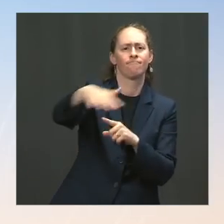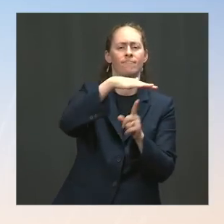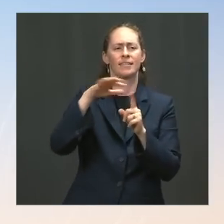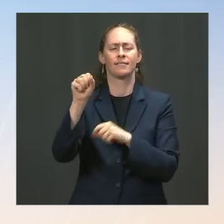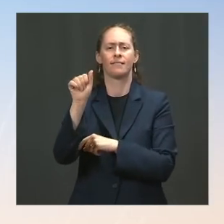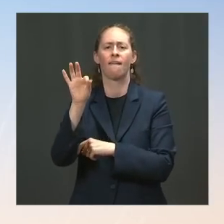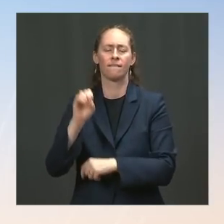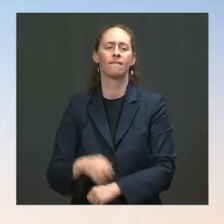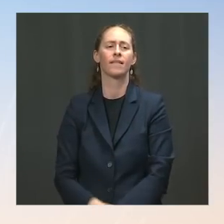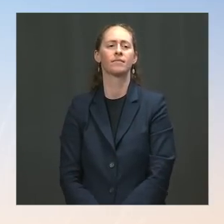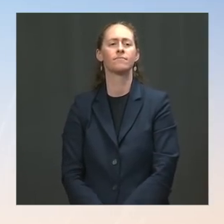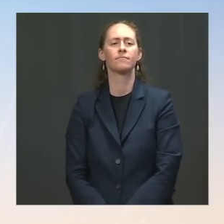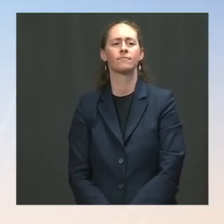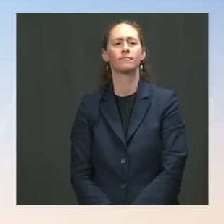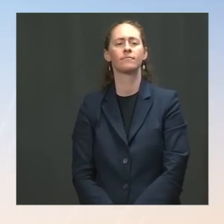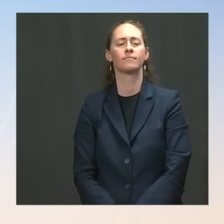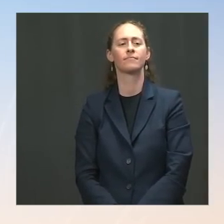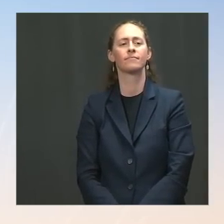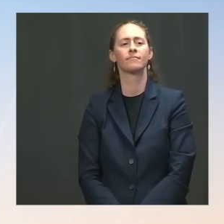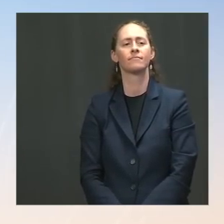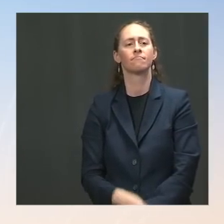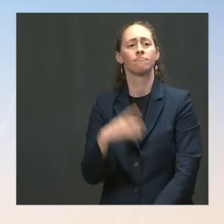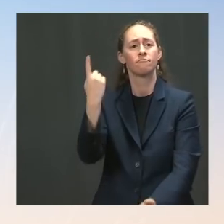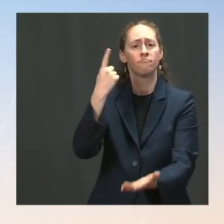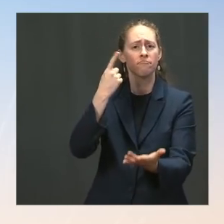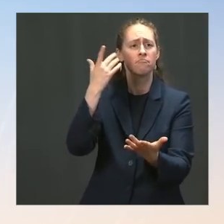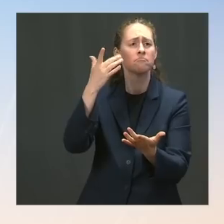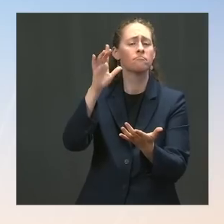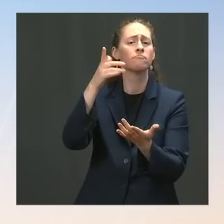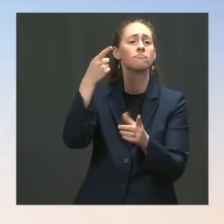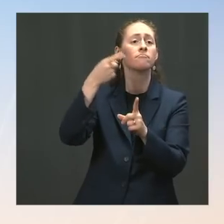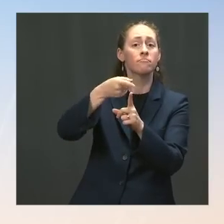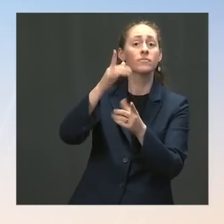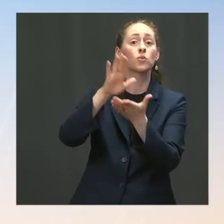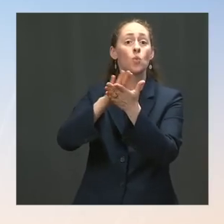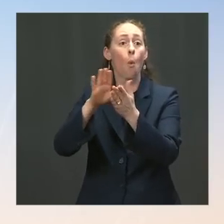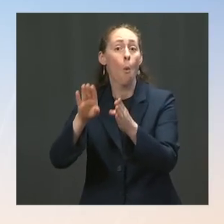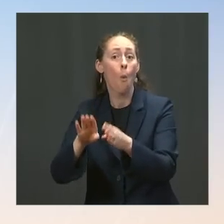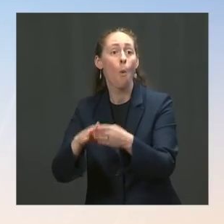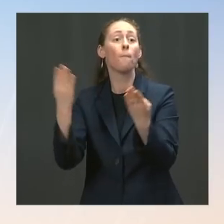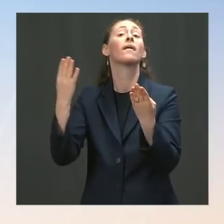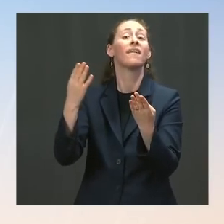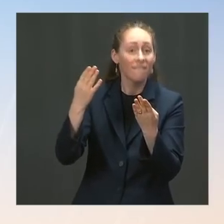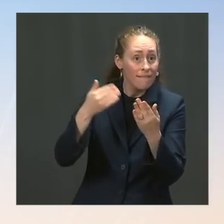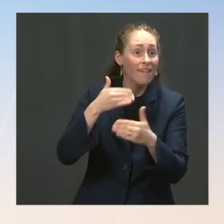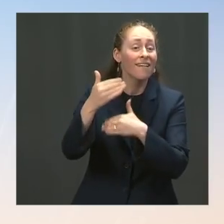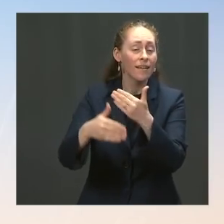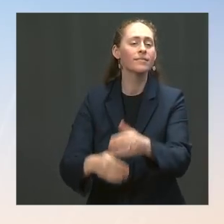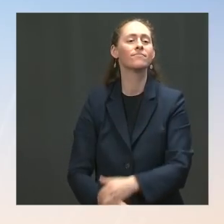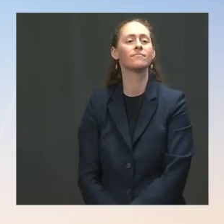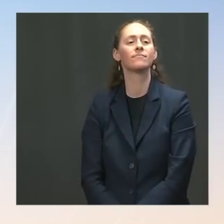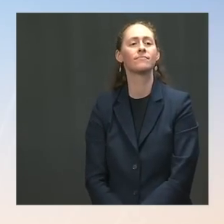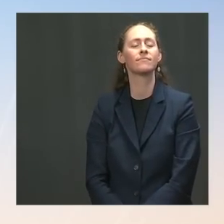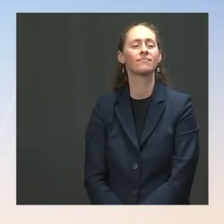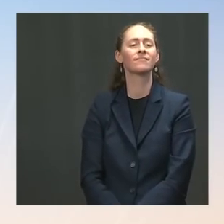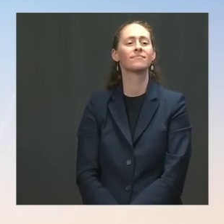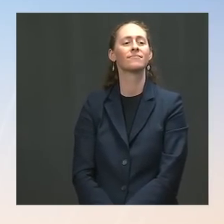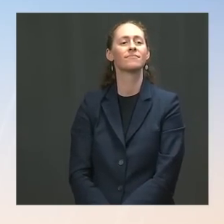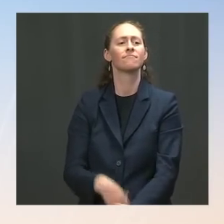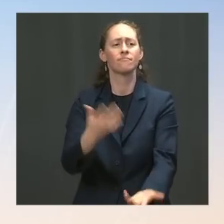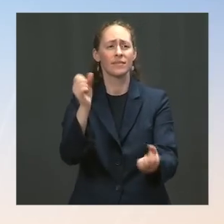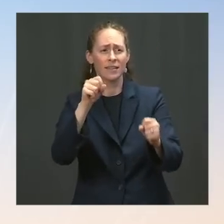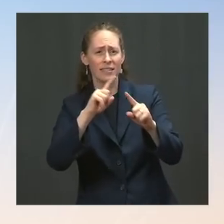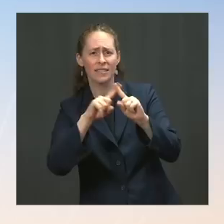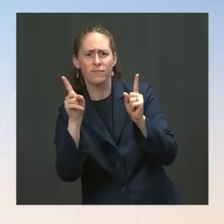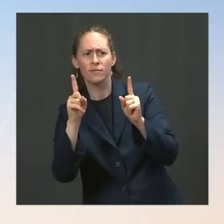reopening school is one thing. I think you just alluded to this. Keeping school open would seem to be another thing entirely. Right. What are you most